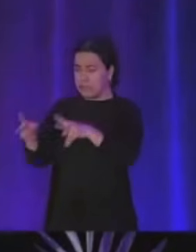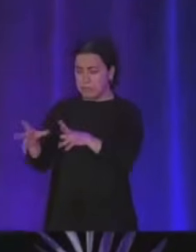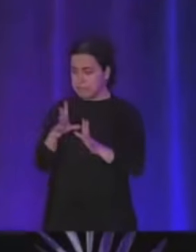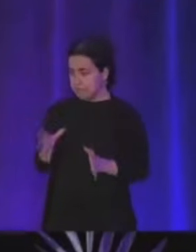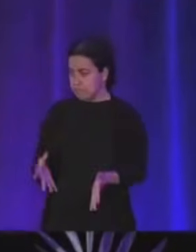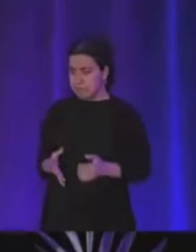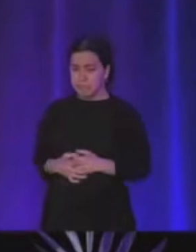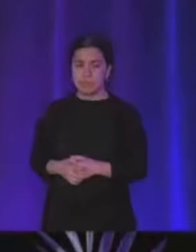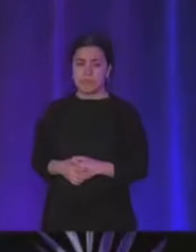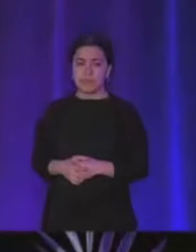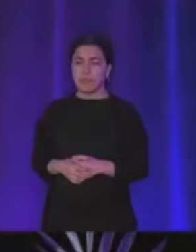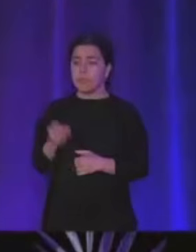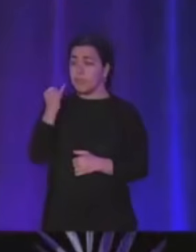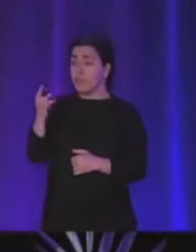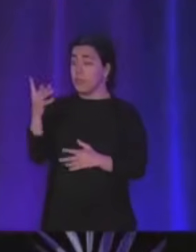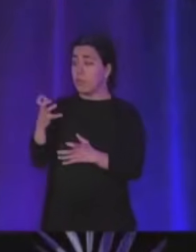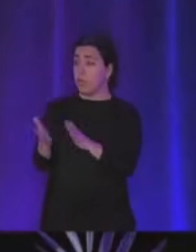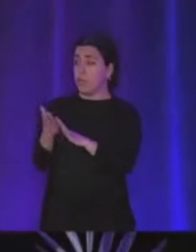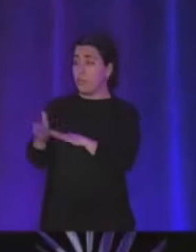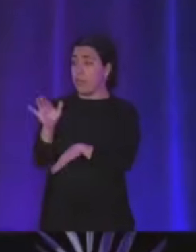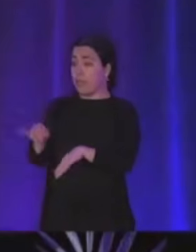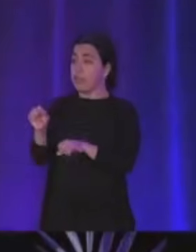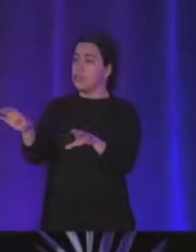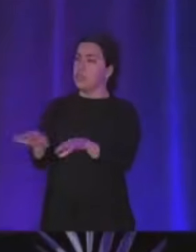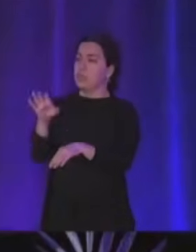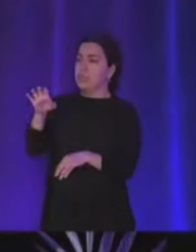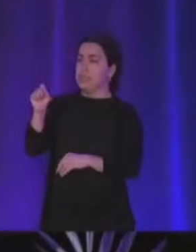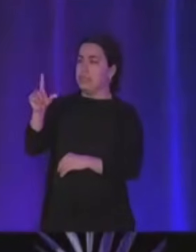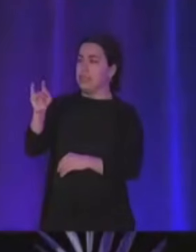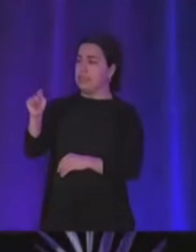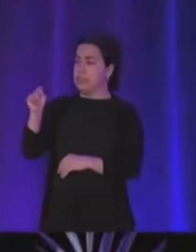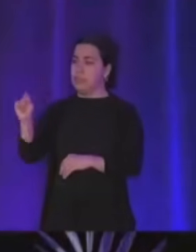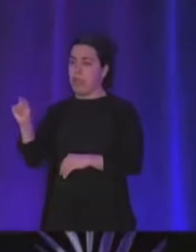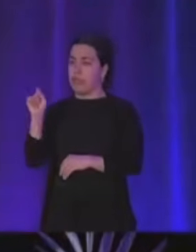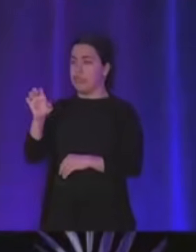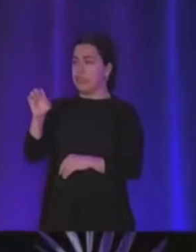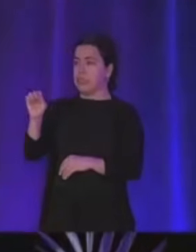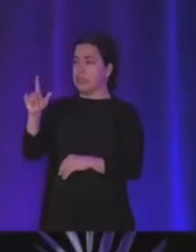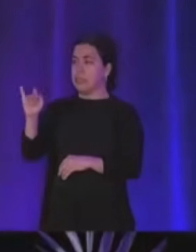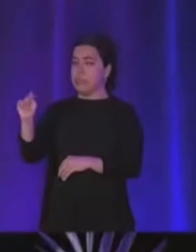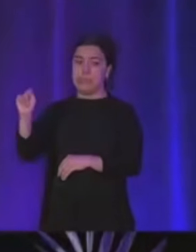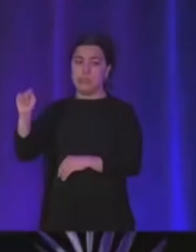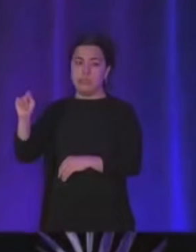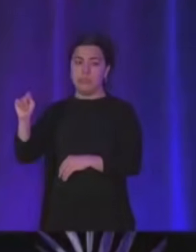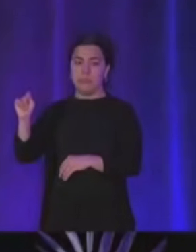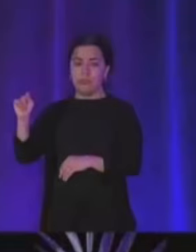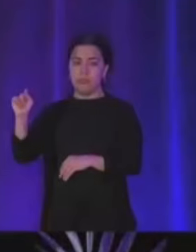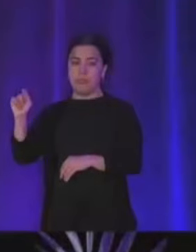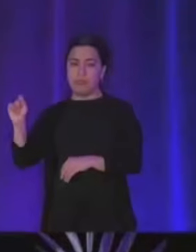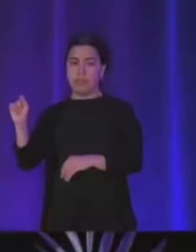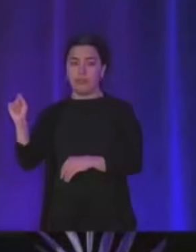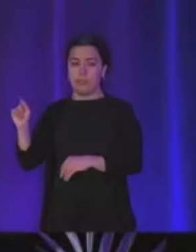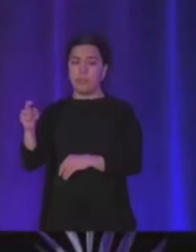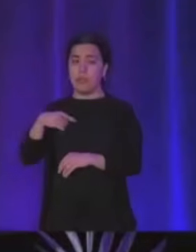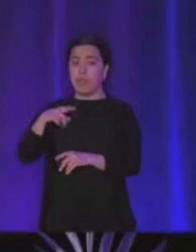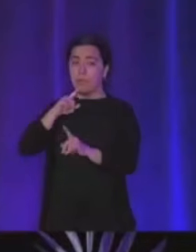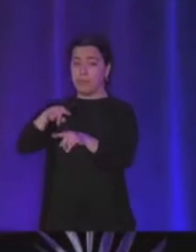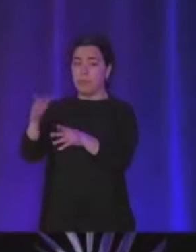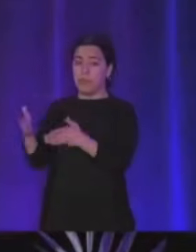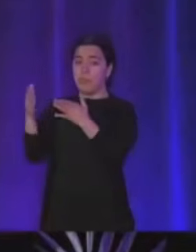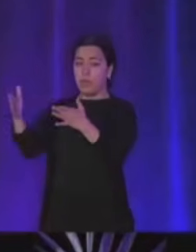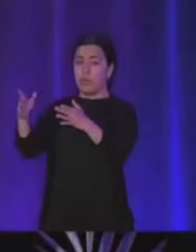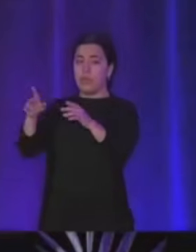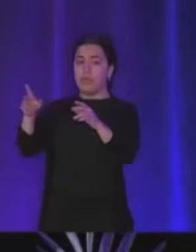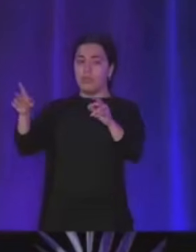All right, so if you want to run that, you can do ESLint.npx ESLint. I recommend a couple little extra flags. One is report unused disable